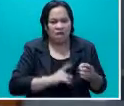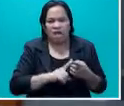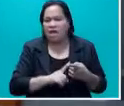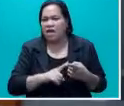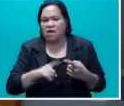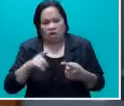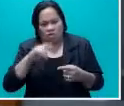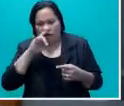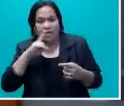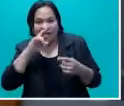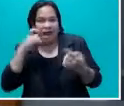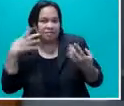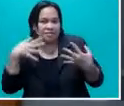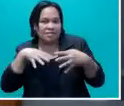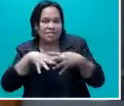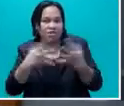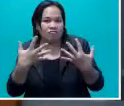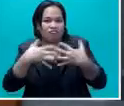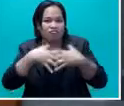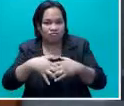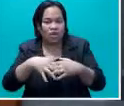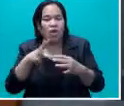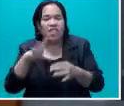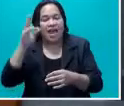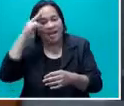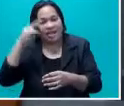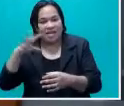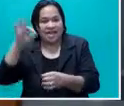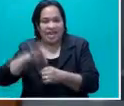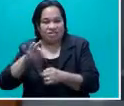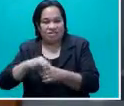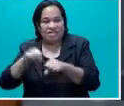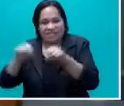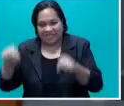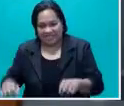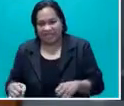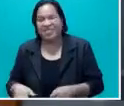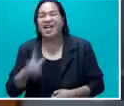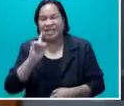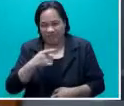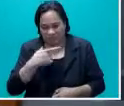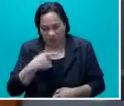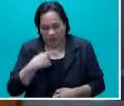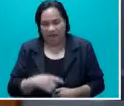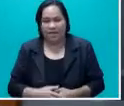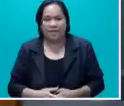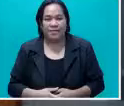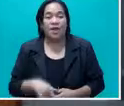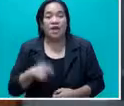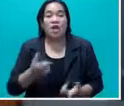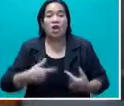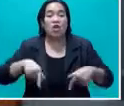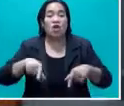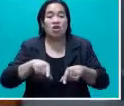cannot synchronize that with the national electoral system, Honourable Speaker. So that's why the local